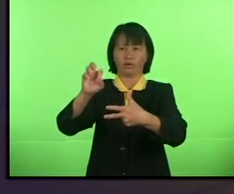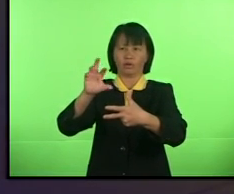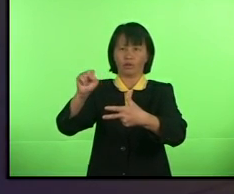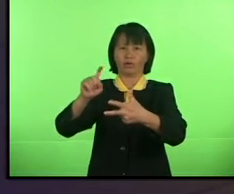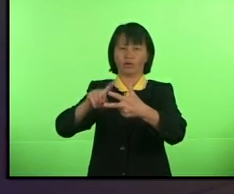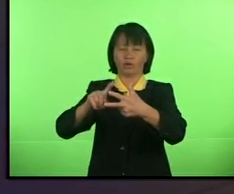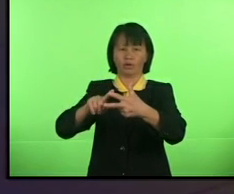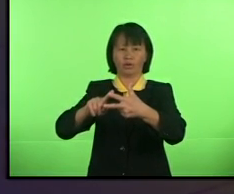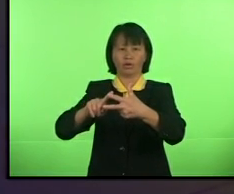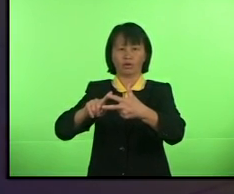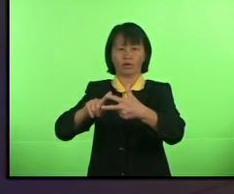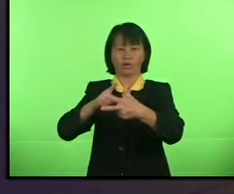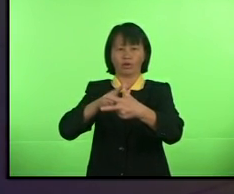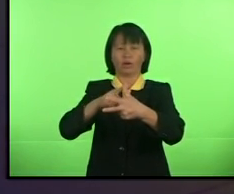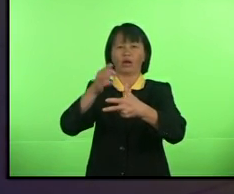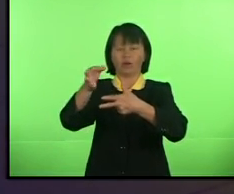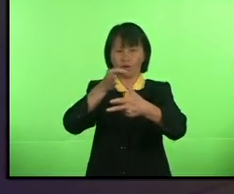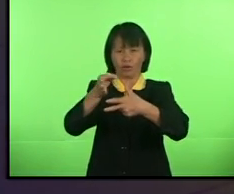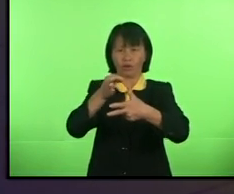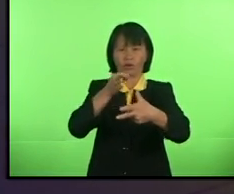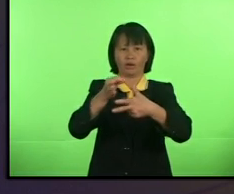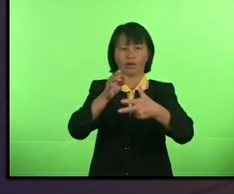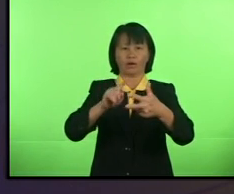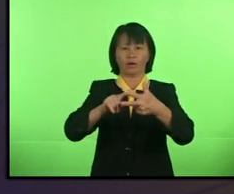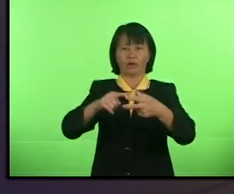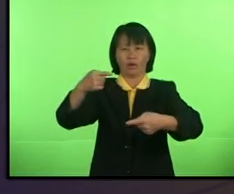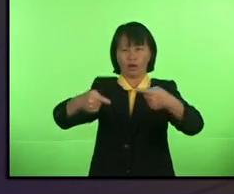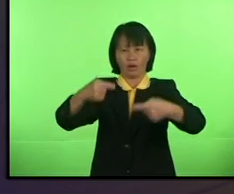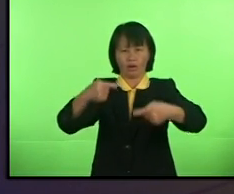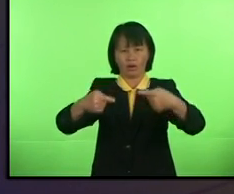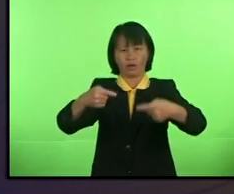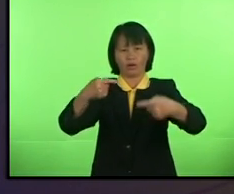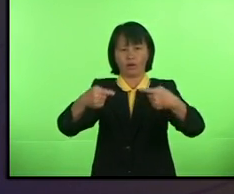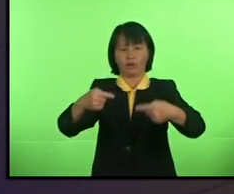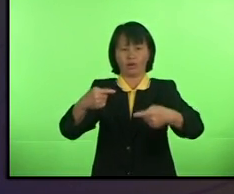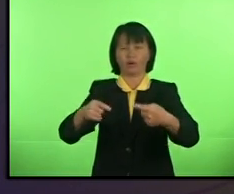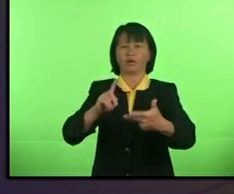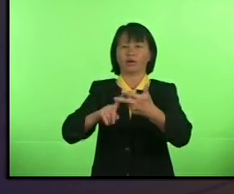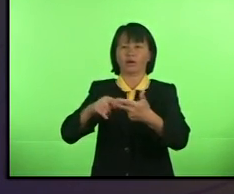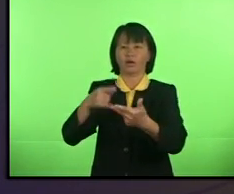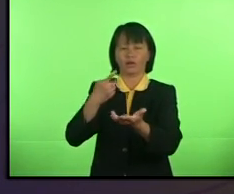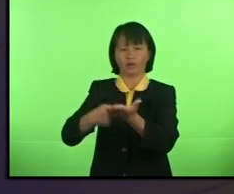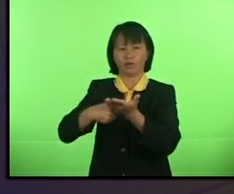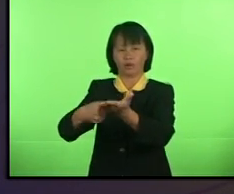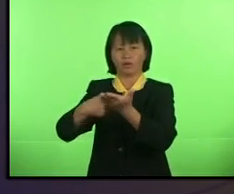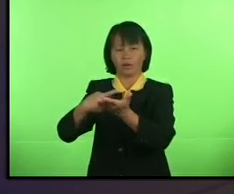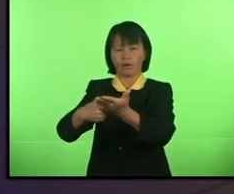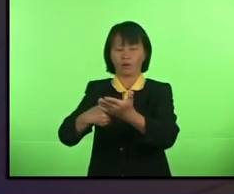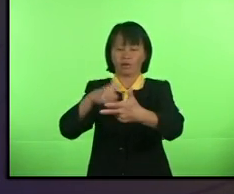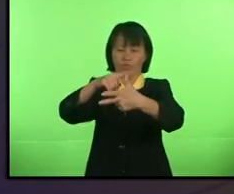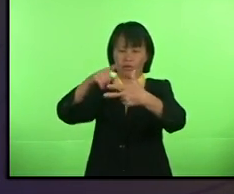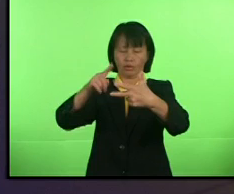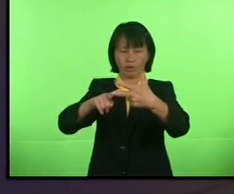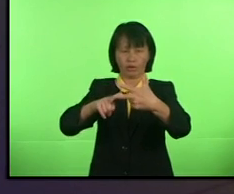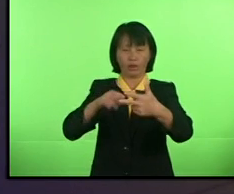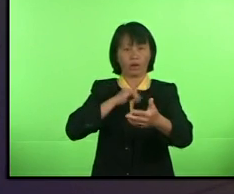What are those? Explanation essay, argumentation essay, and discussion essay. I